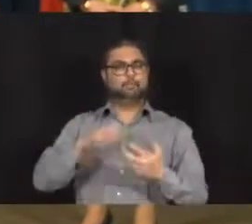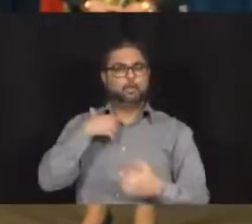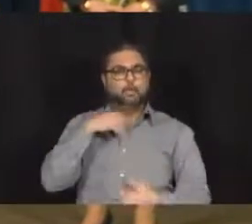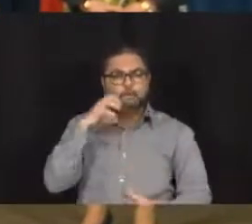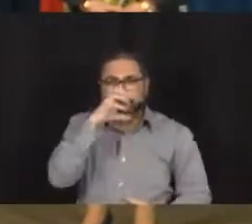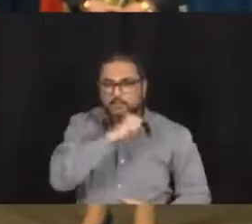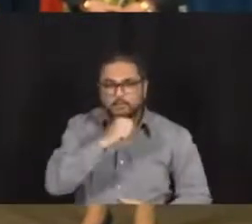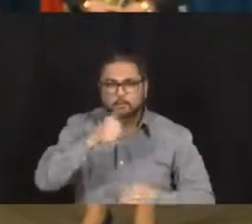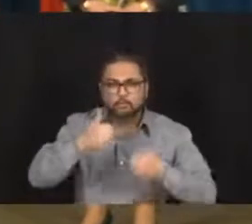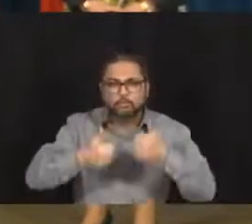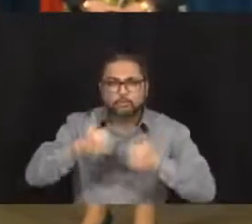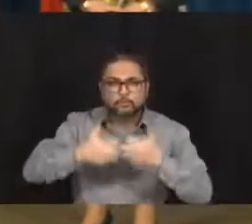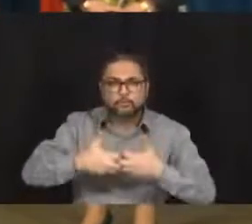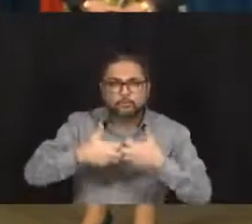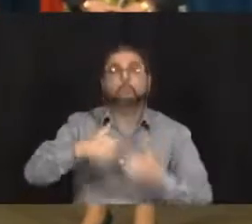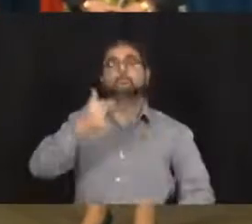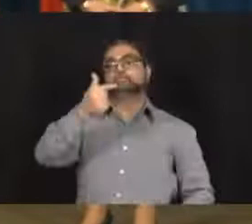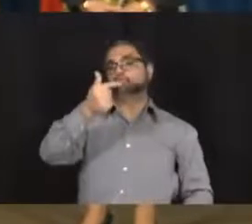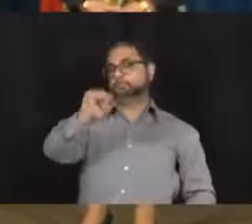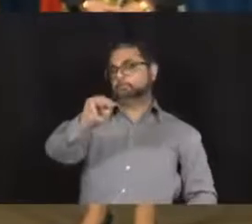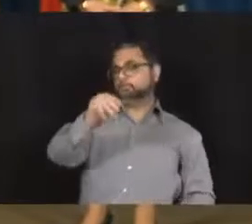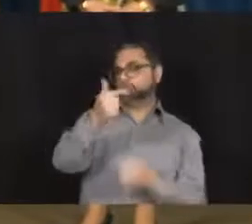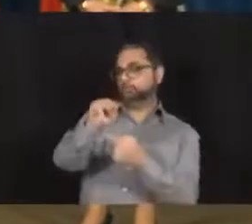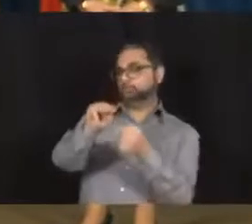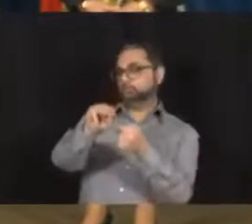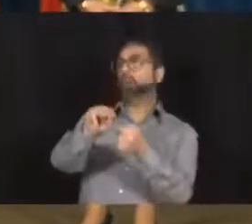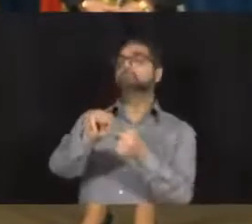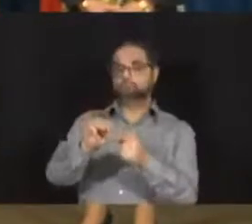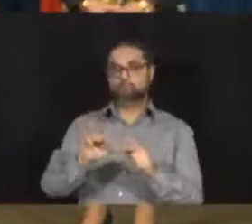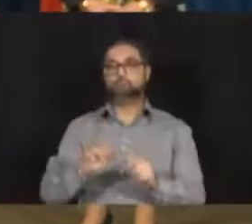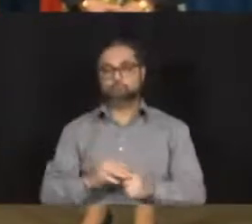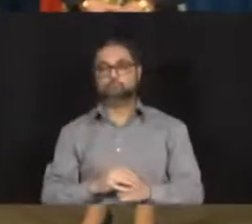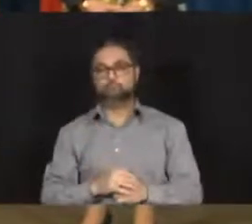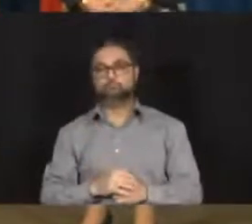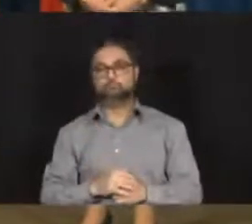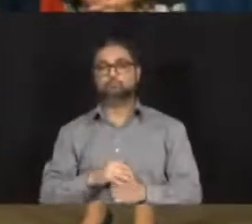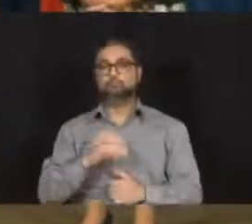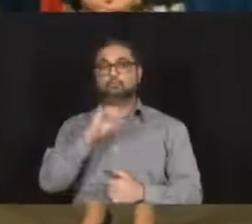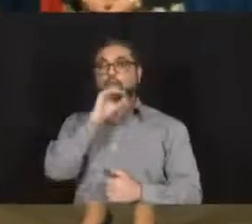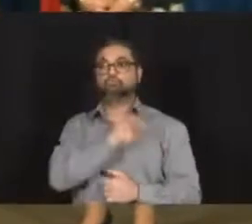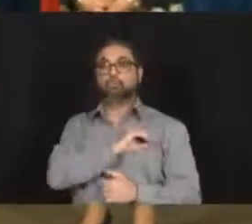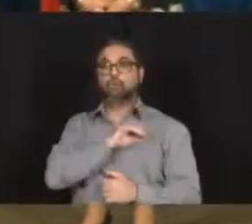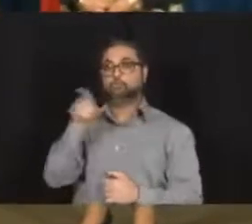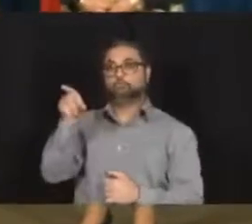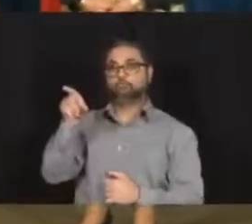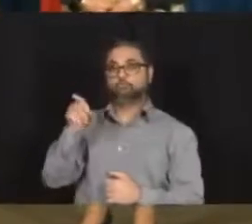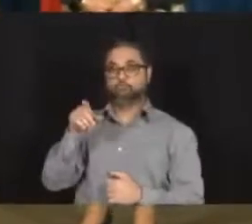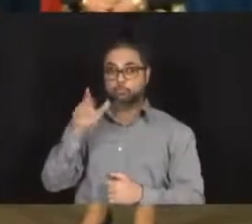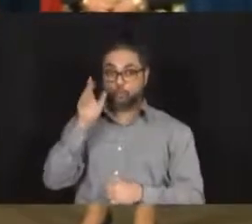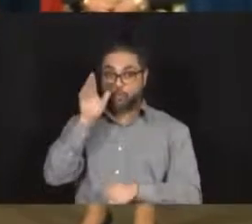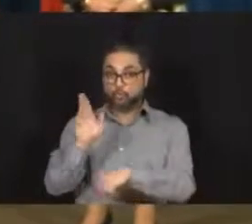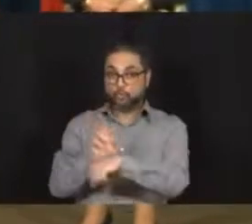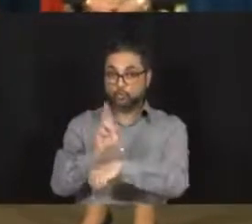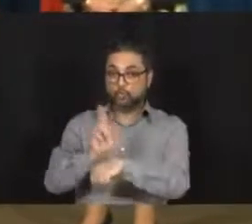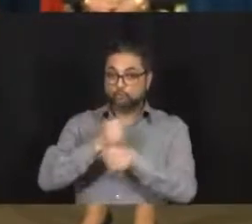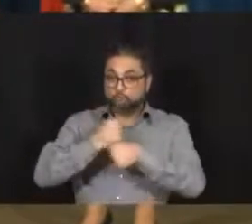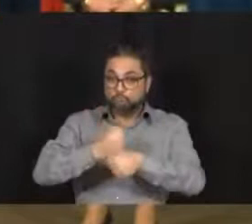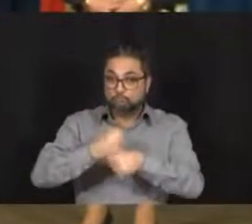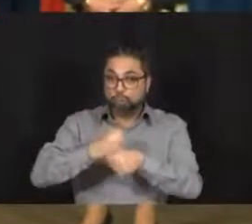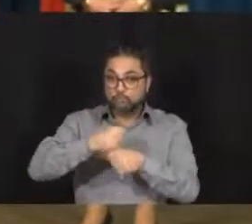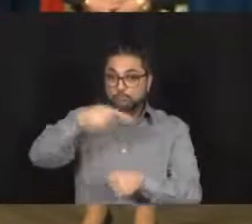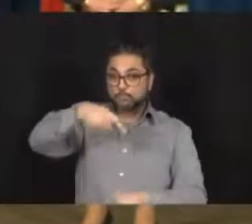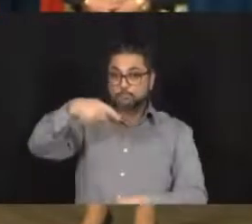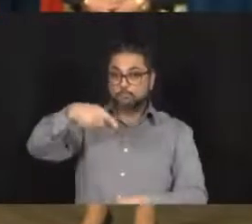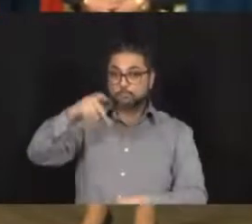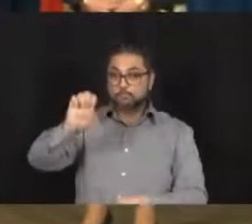The General Motors plant, you know. Oh, General Motors, yeah. I haven't heard of it as of yet. I